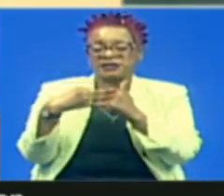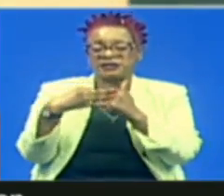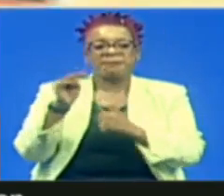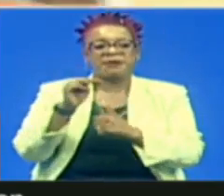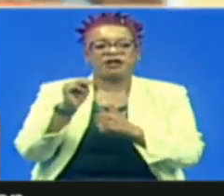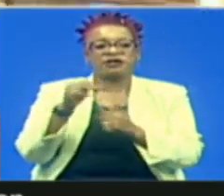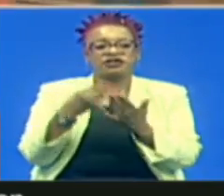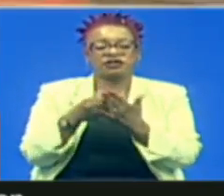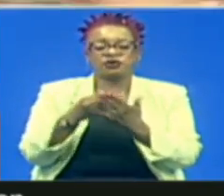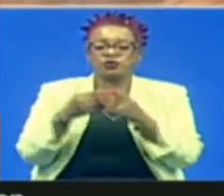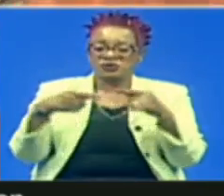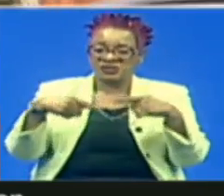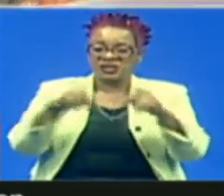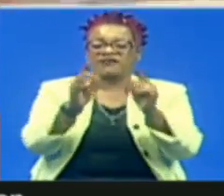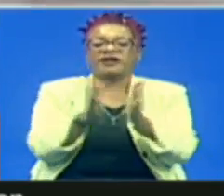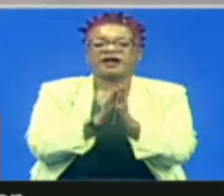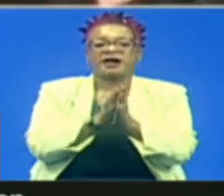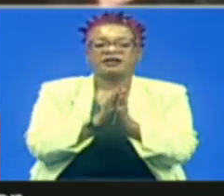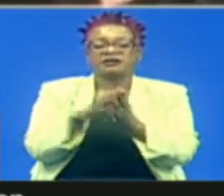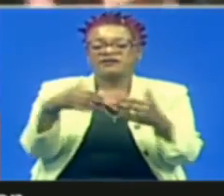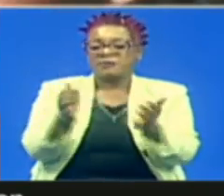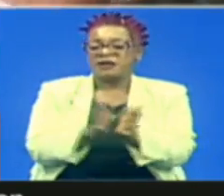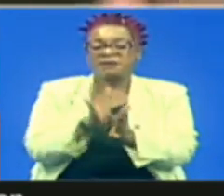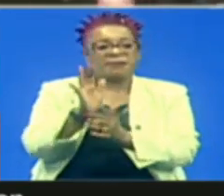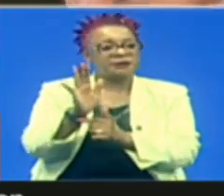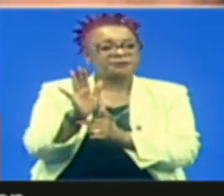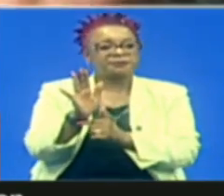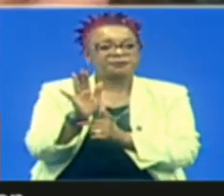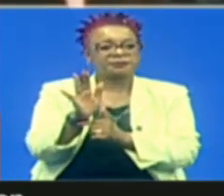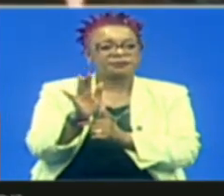to himself and his immediate family.